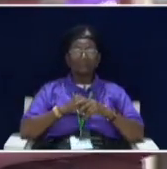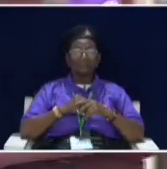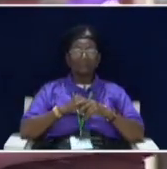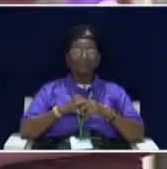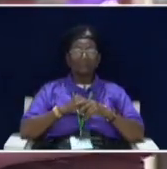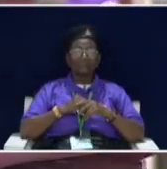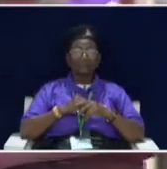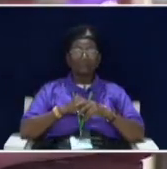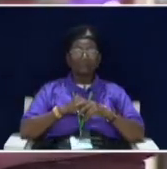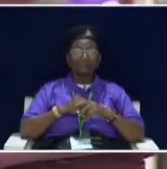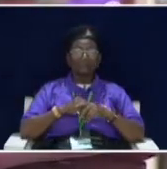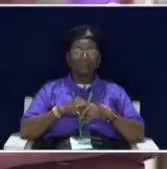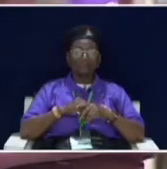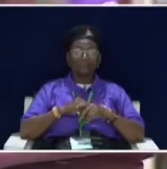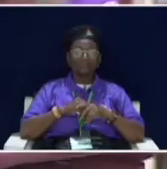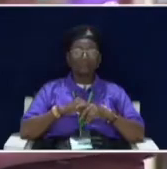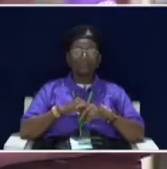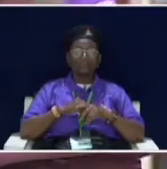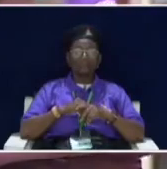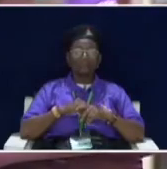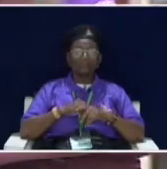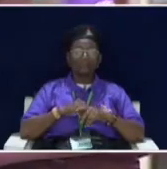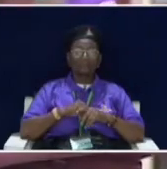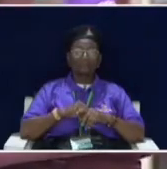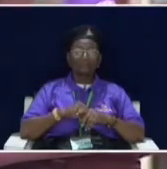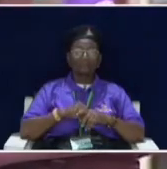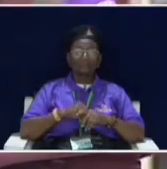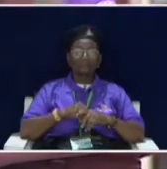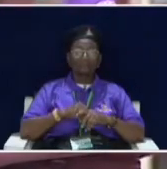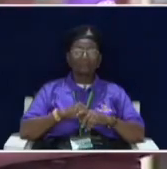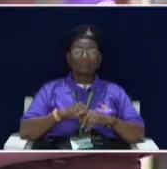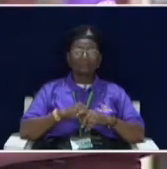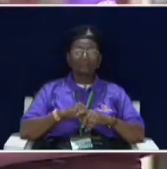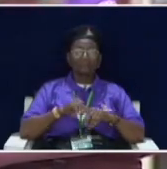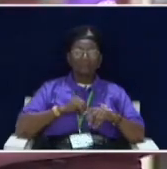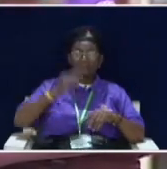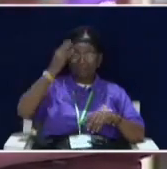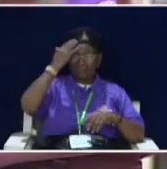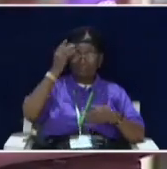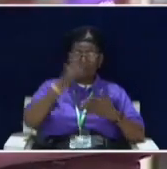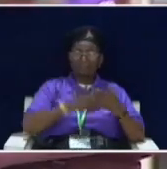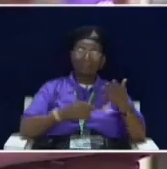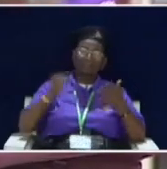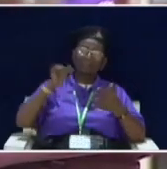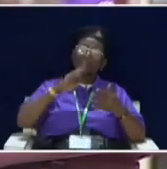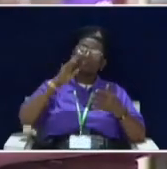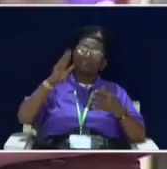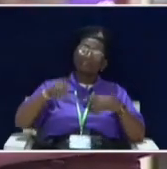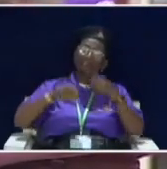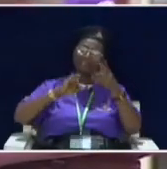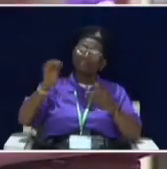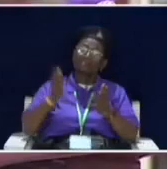I know what they are going through. Moses mo o ti won la koja.